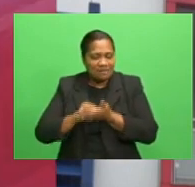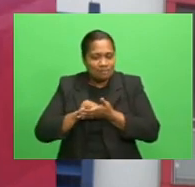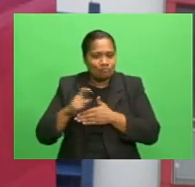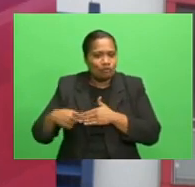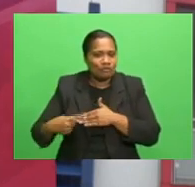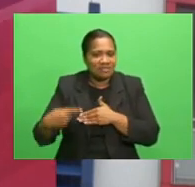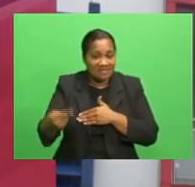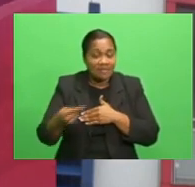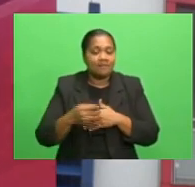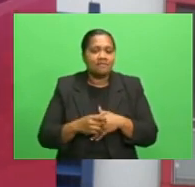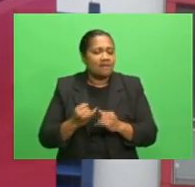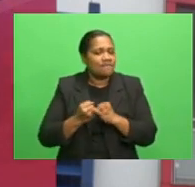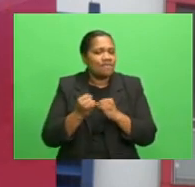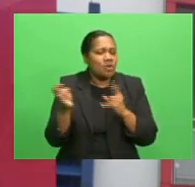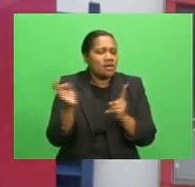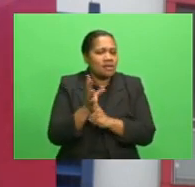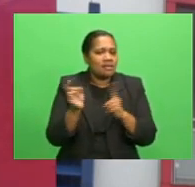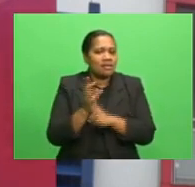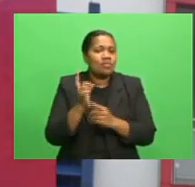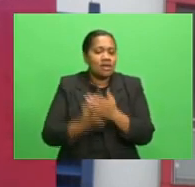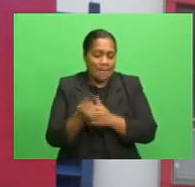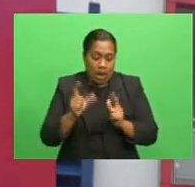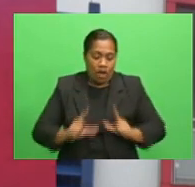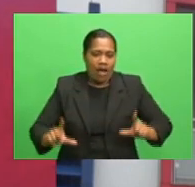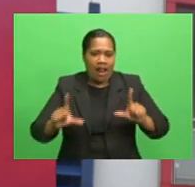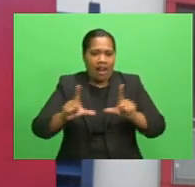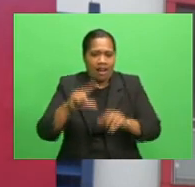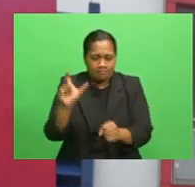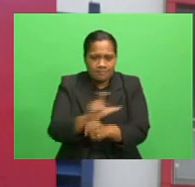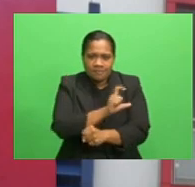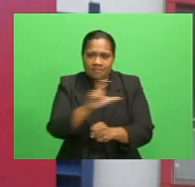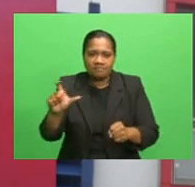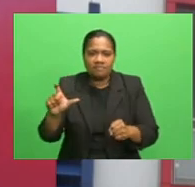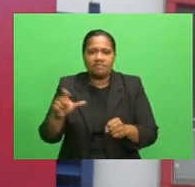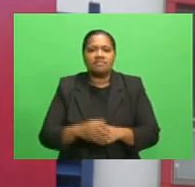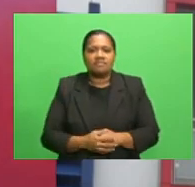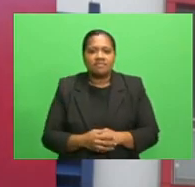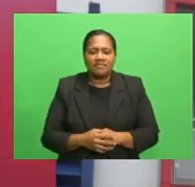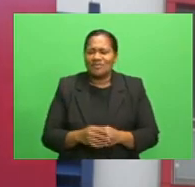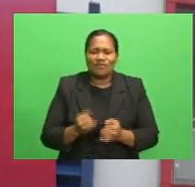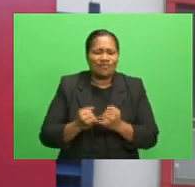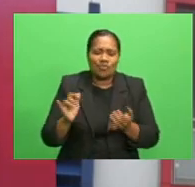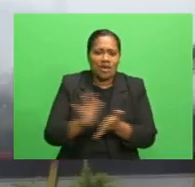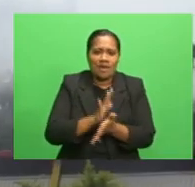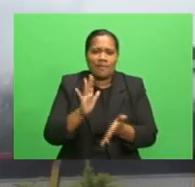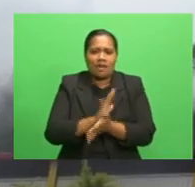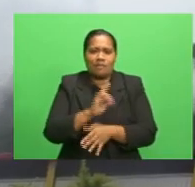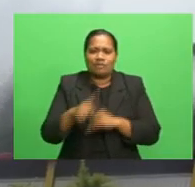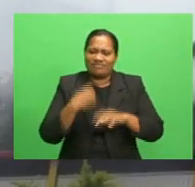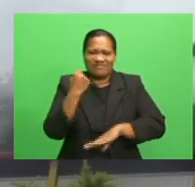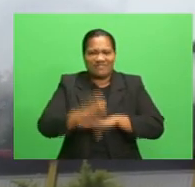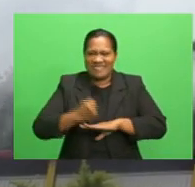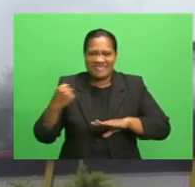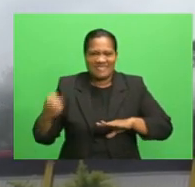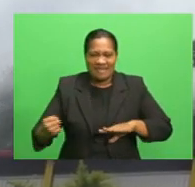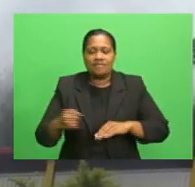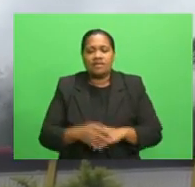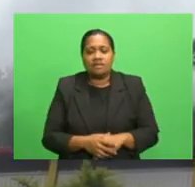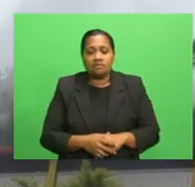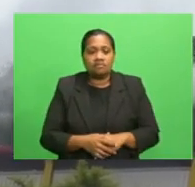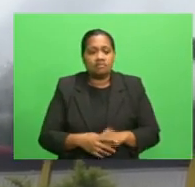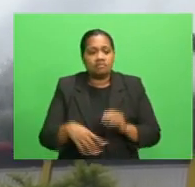important that local manufacture be encouraged, and we are very happy that the government has done that. Bajikal says the announcement